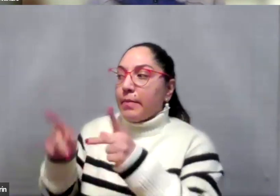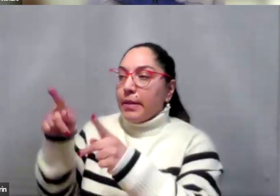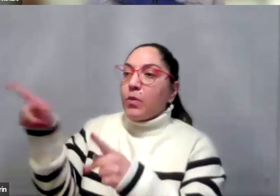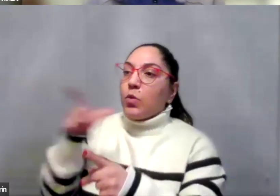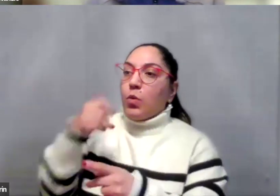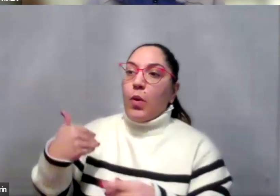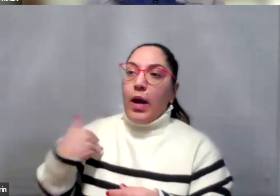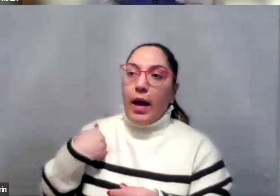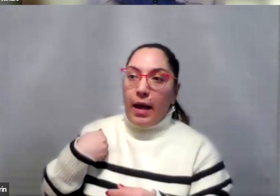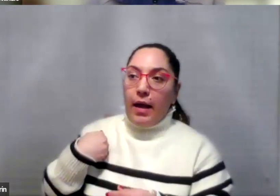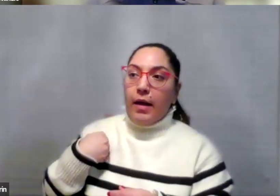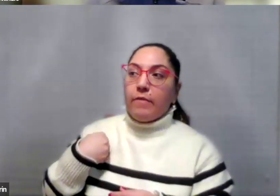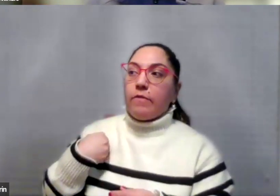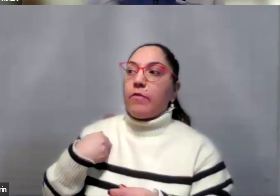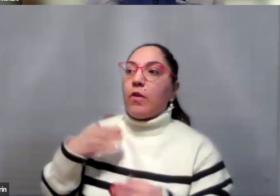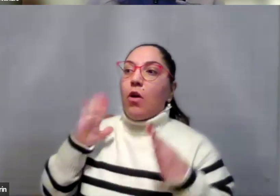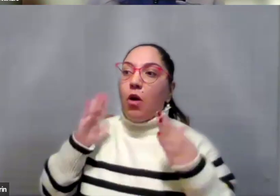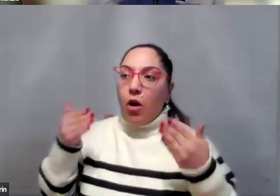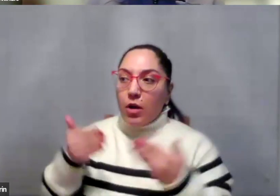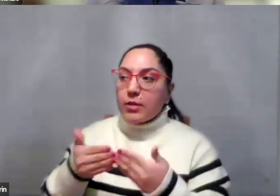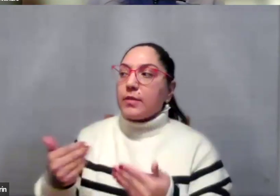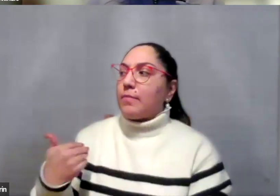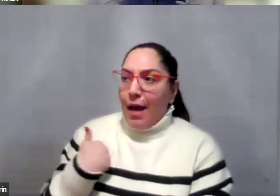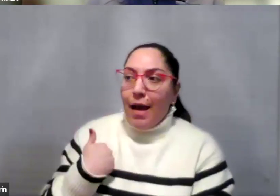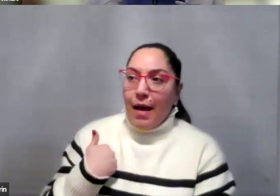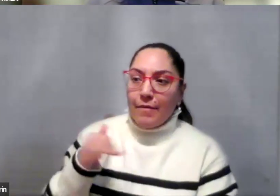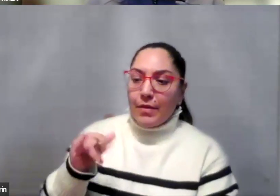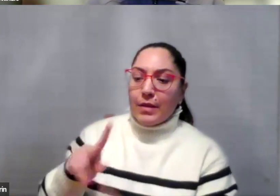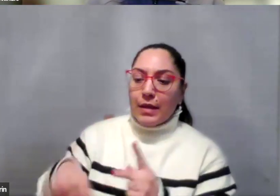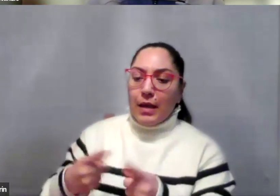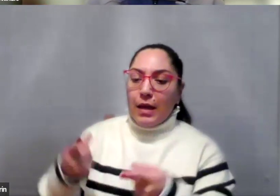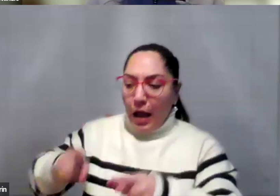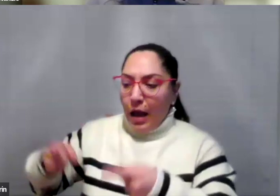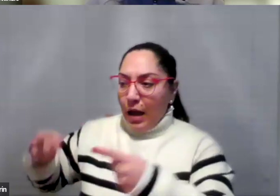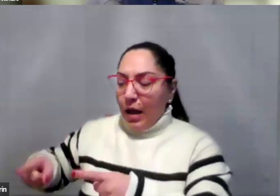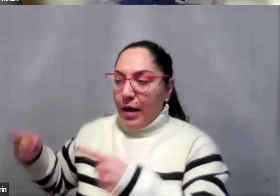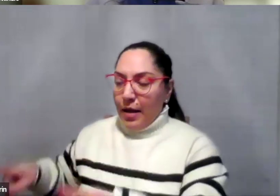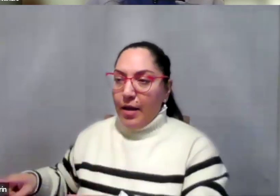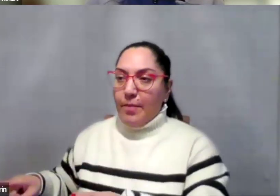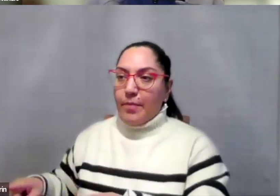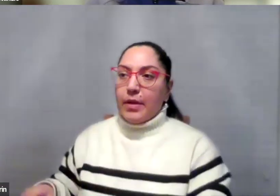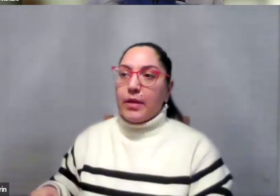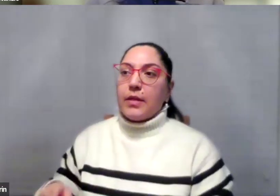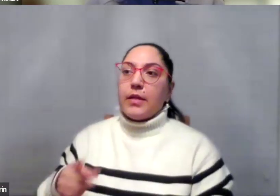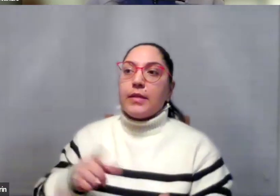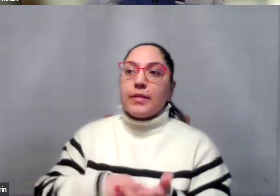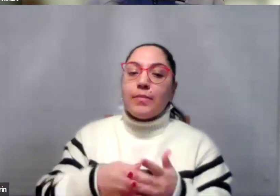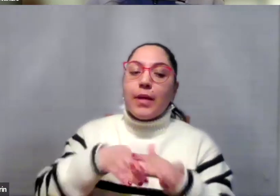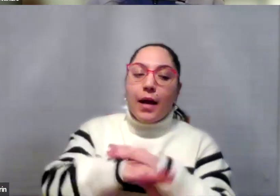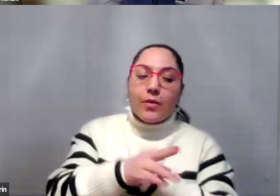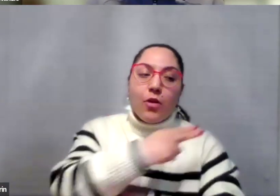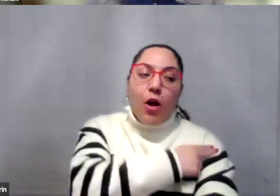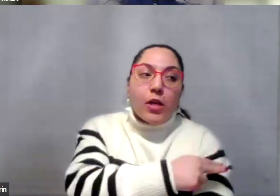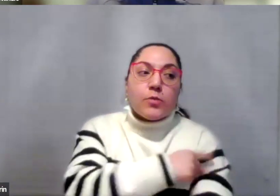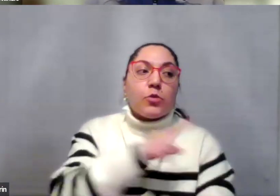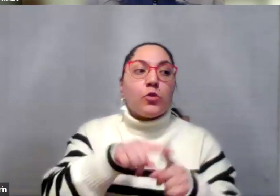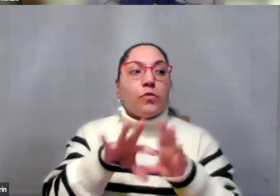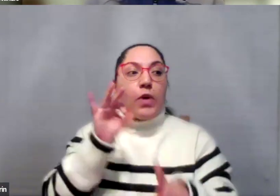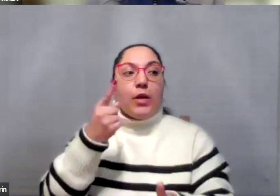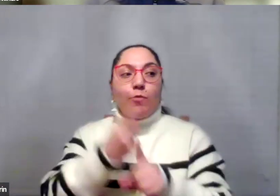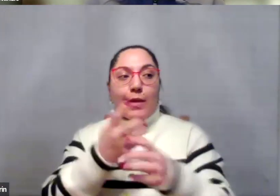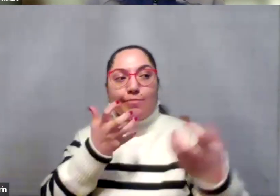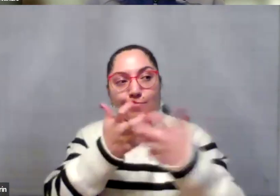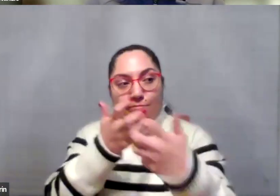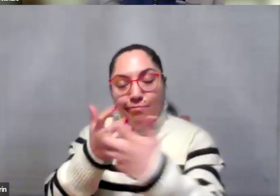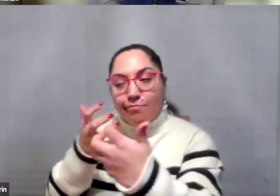having psychiatric episodes sometimes sit in hospitals for a period of time in order to find the right clinical service that can meet